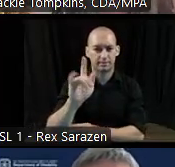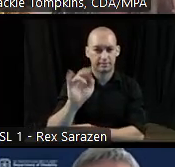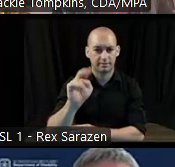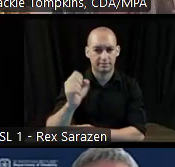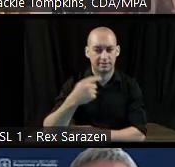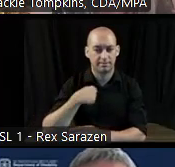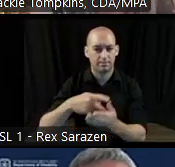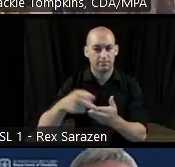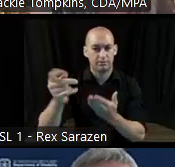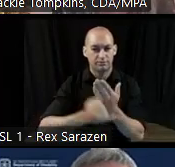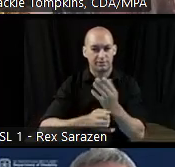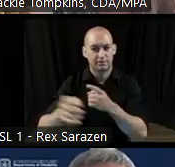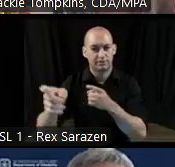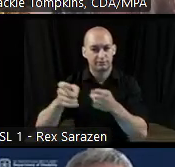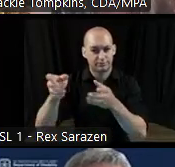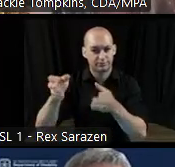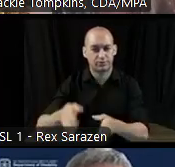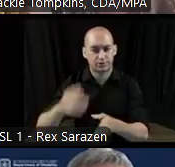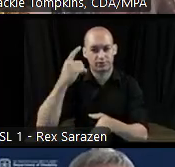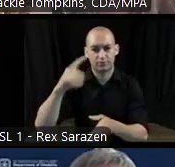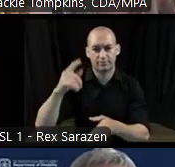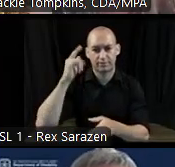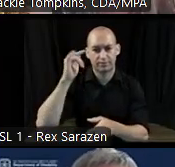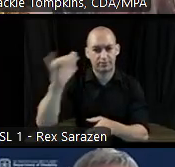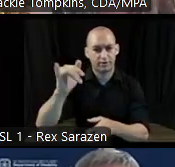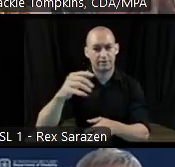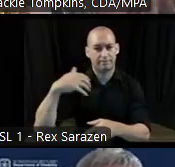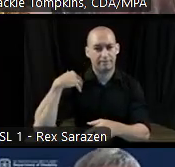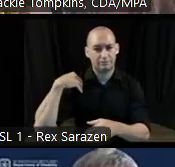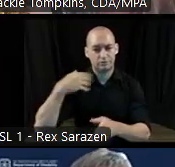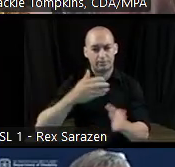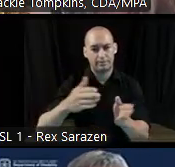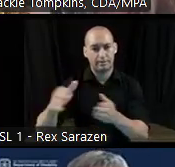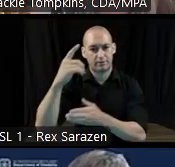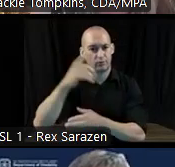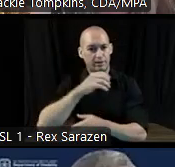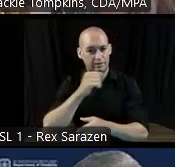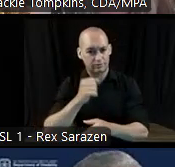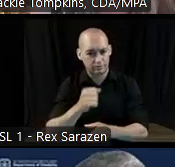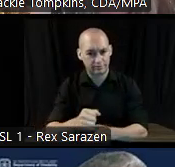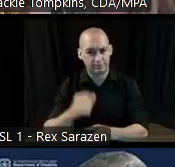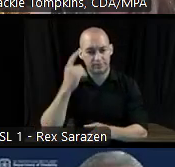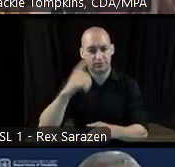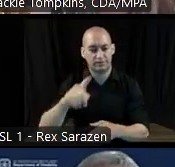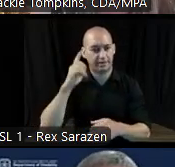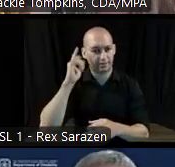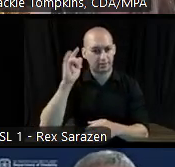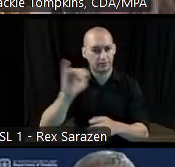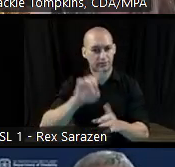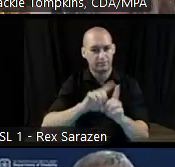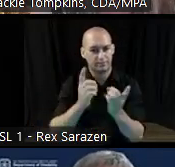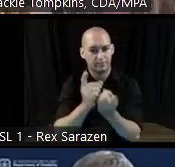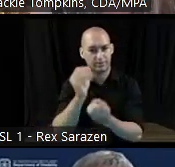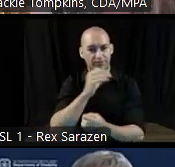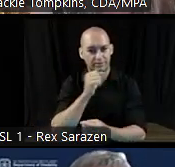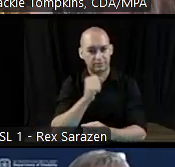for California's Master Plan for Aging here at the California Department of Aging. Sharing with you that we are meeting today